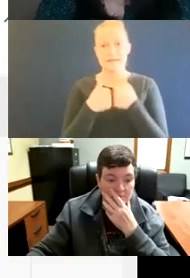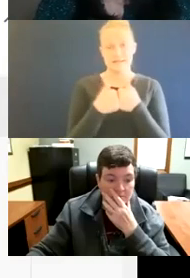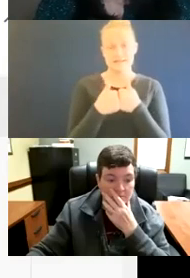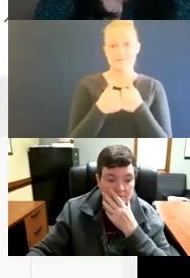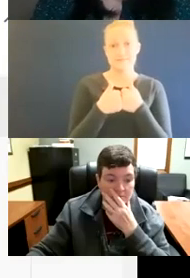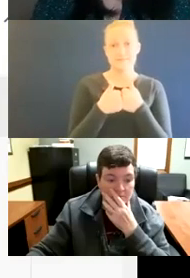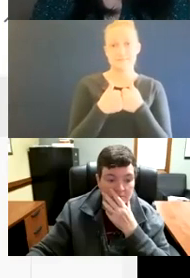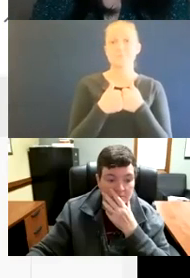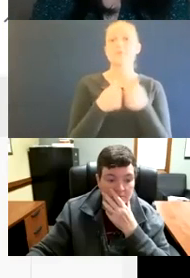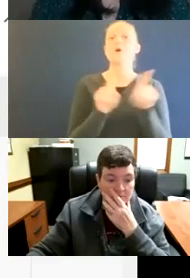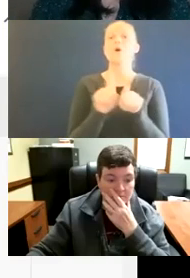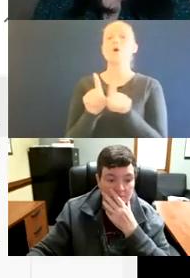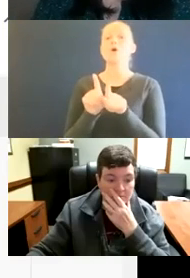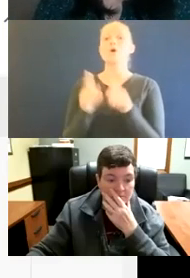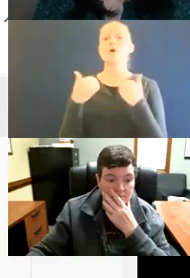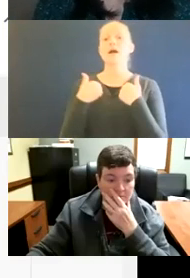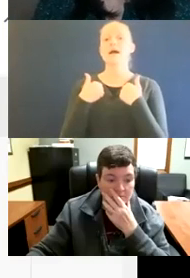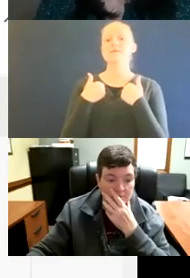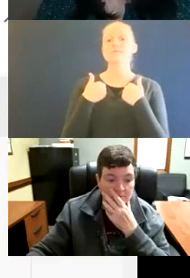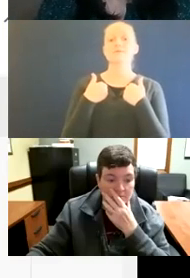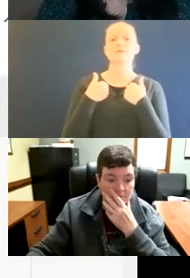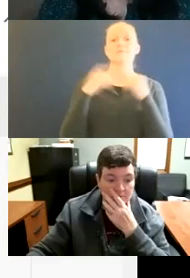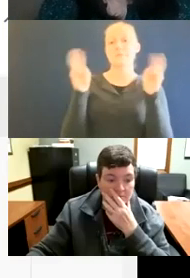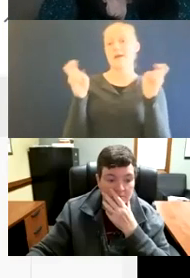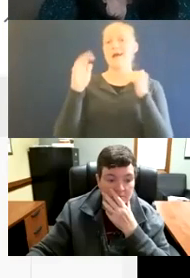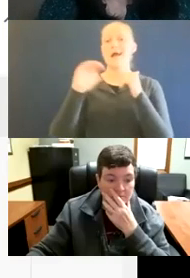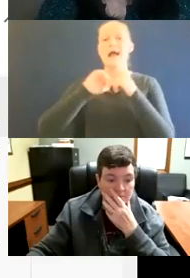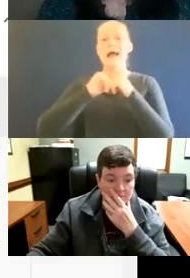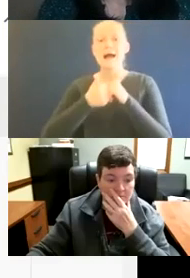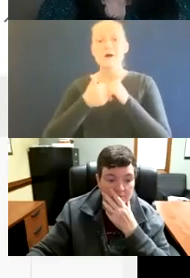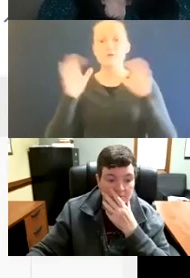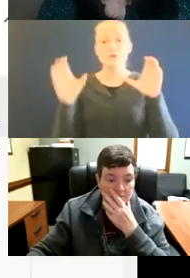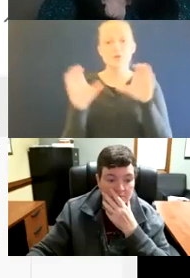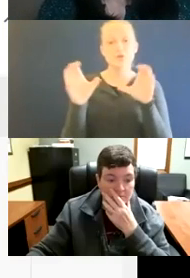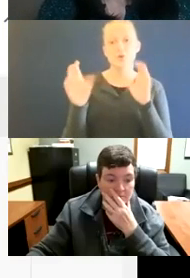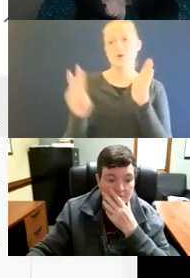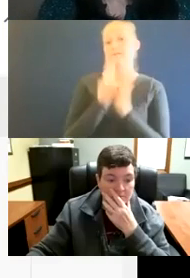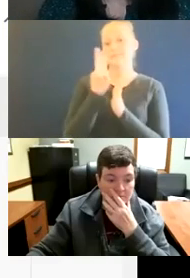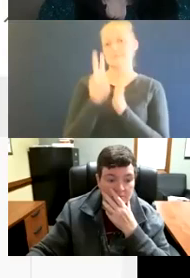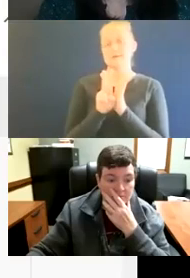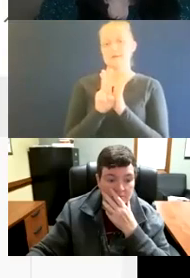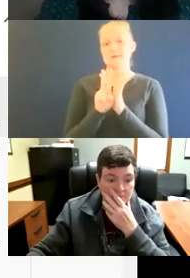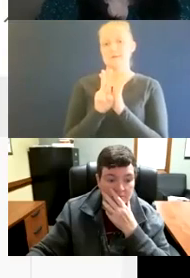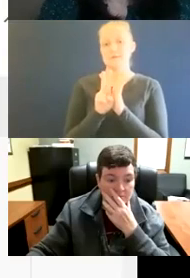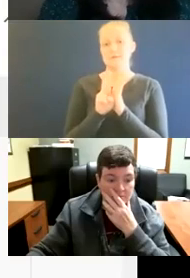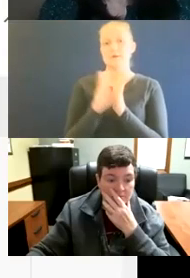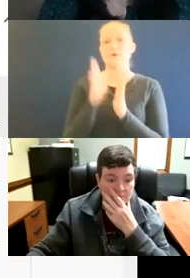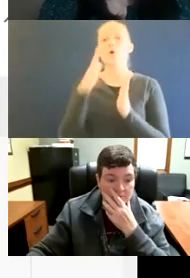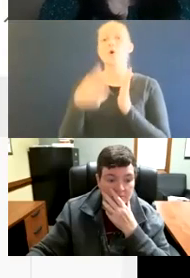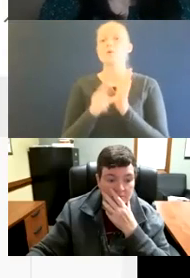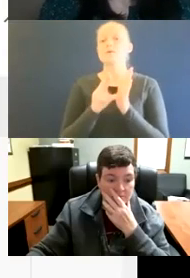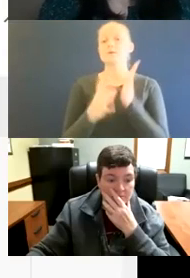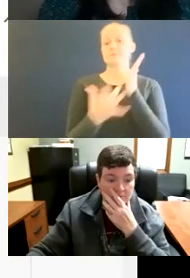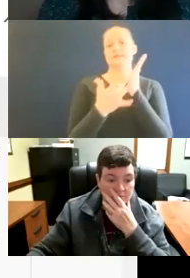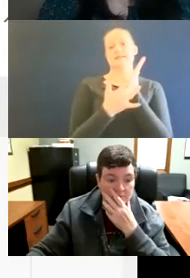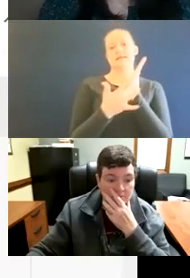our site, there are some how-to videos and some things that kind of cover the more high-tech pieces of AAC and